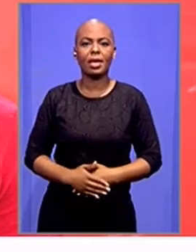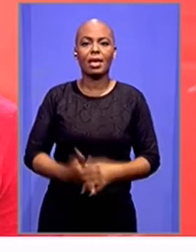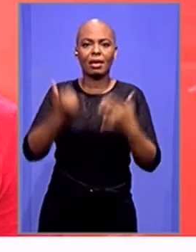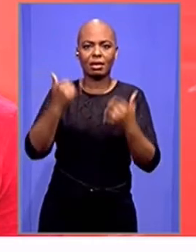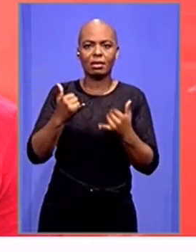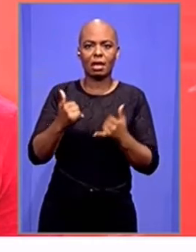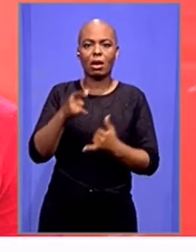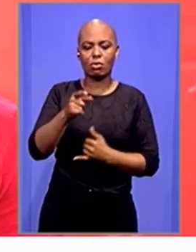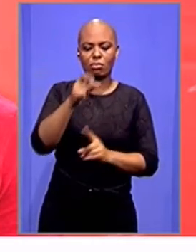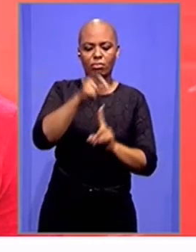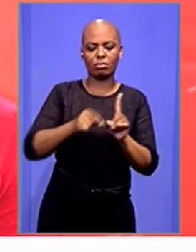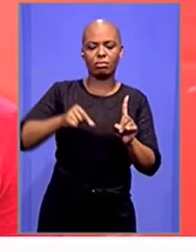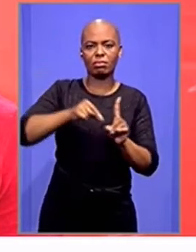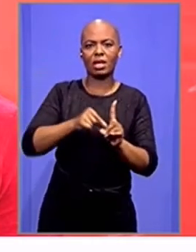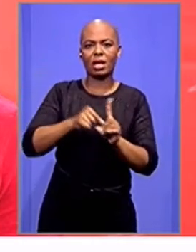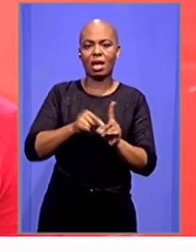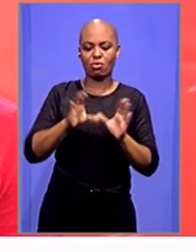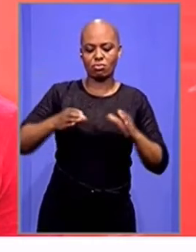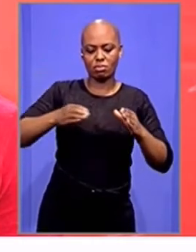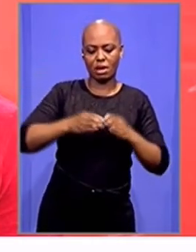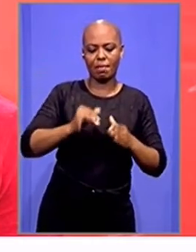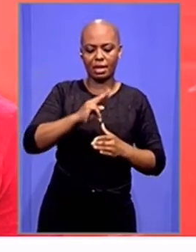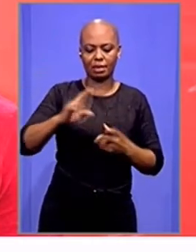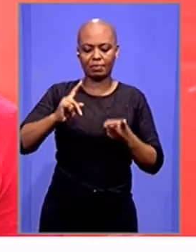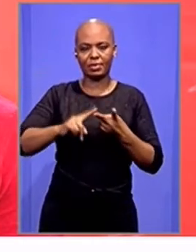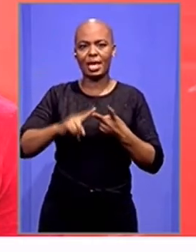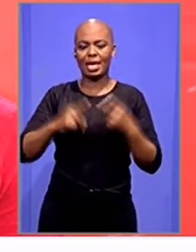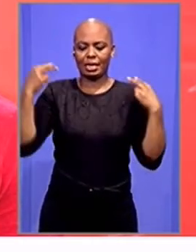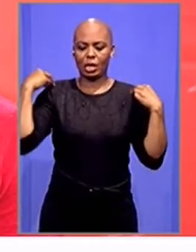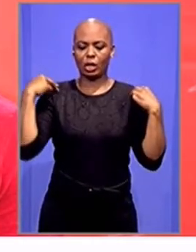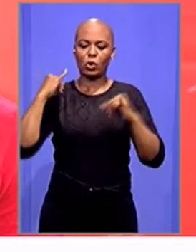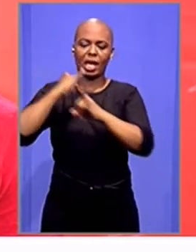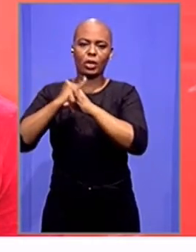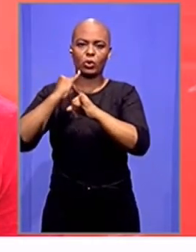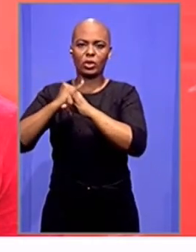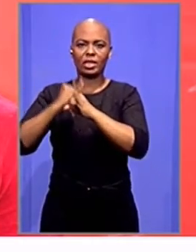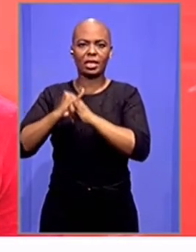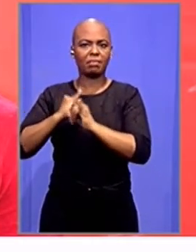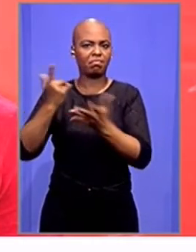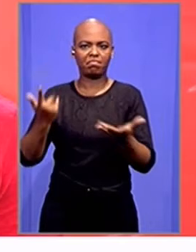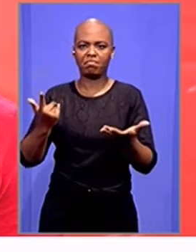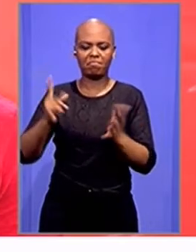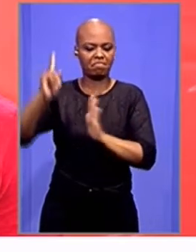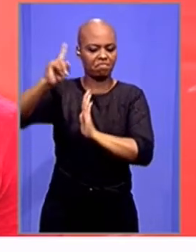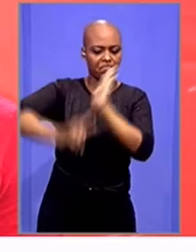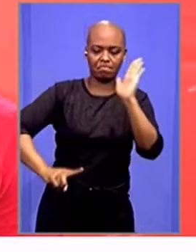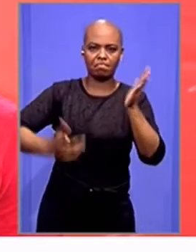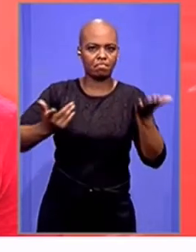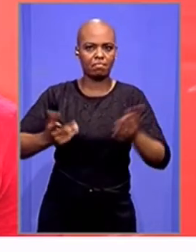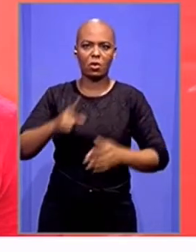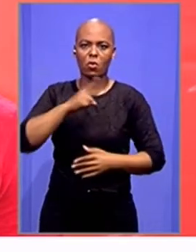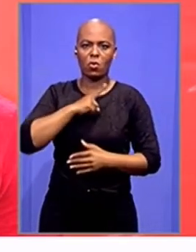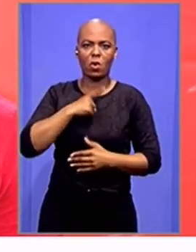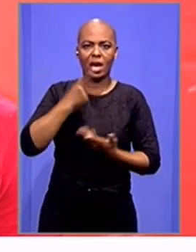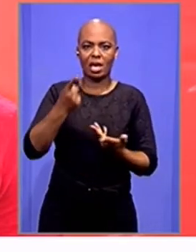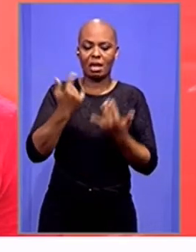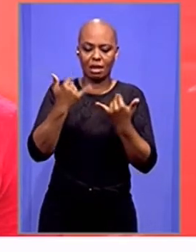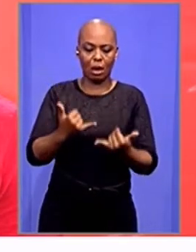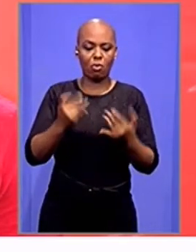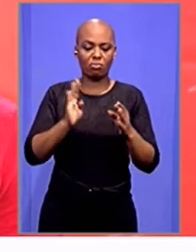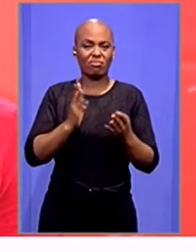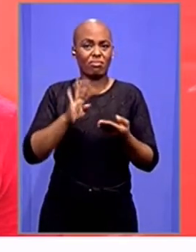with us. We have warned President Cyril Ramaphosa many a times that he must fire